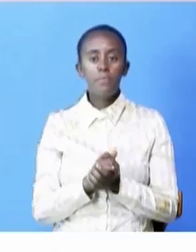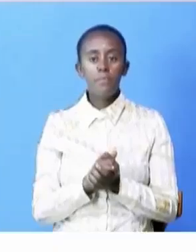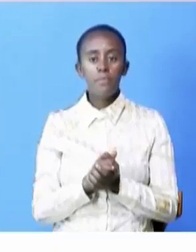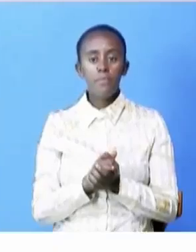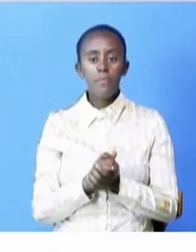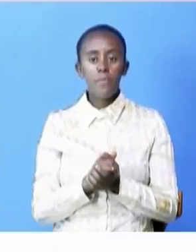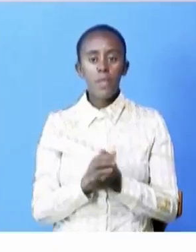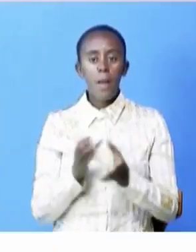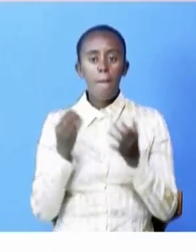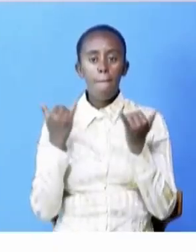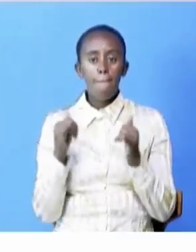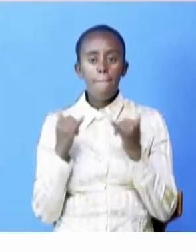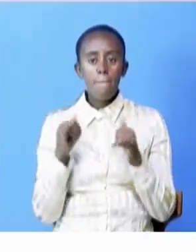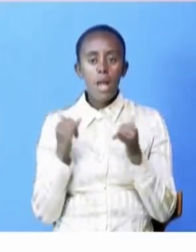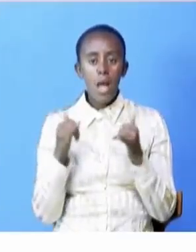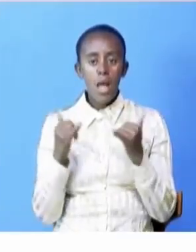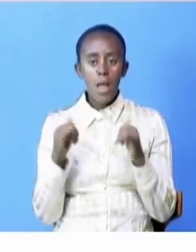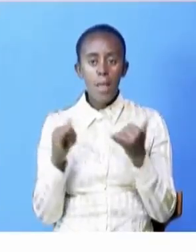play